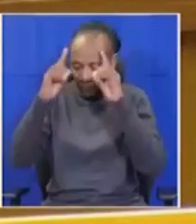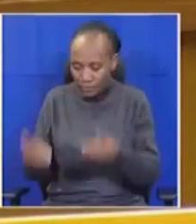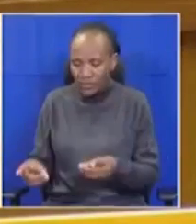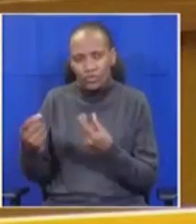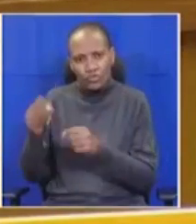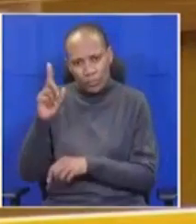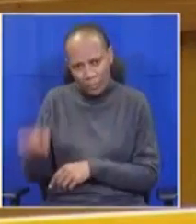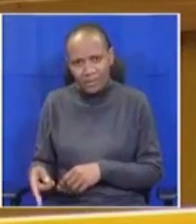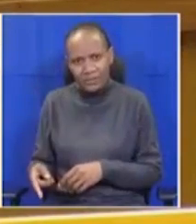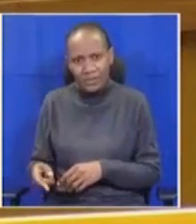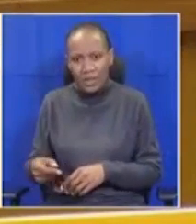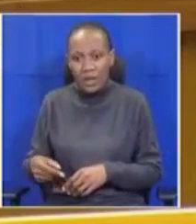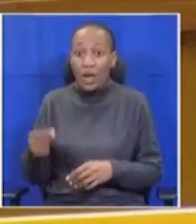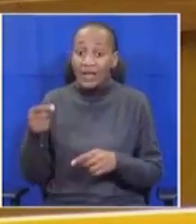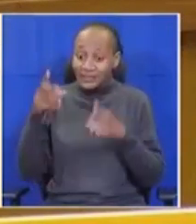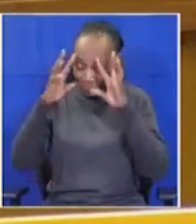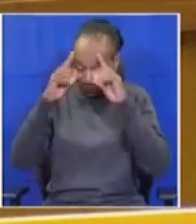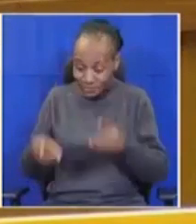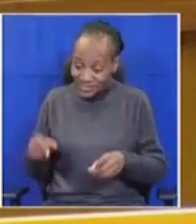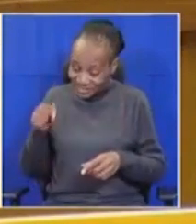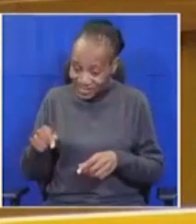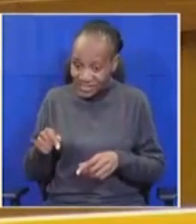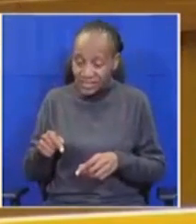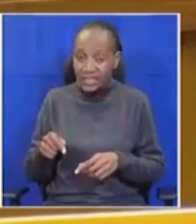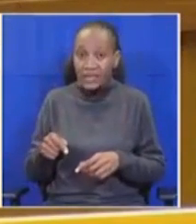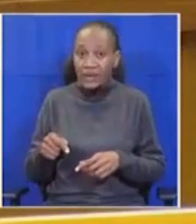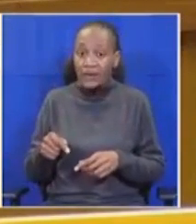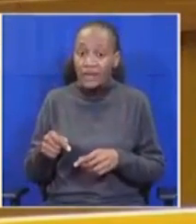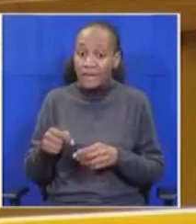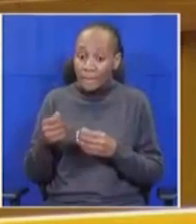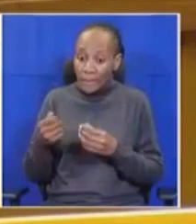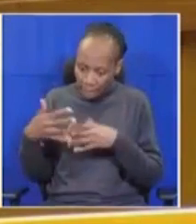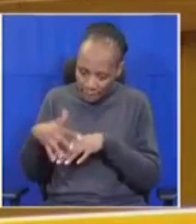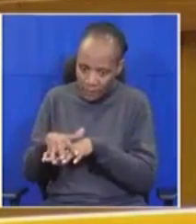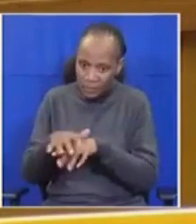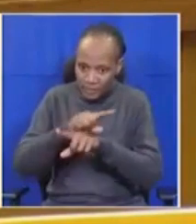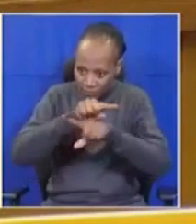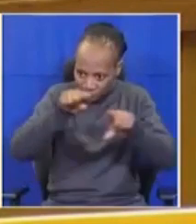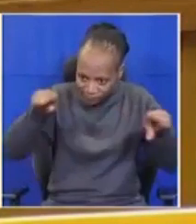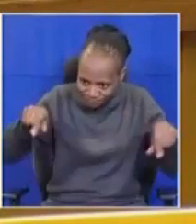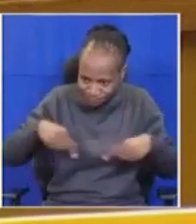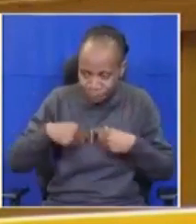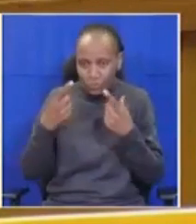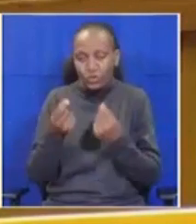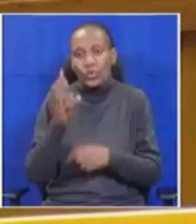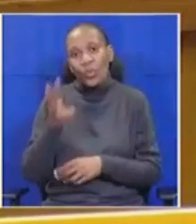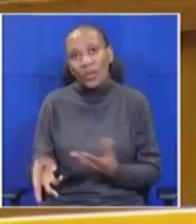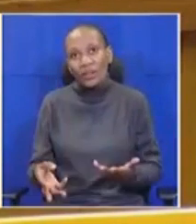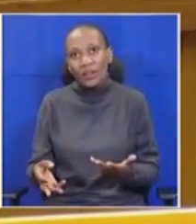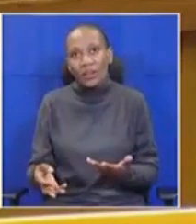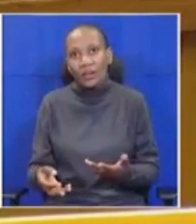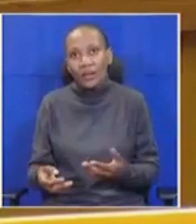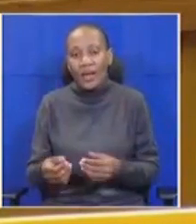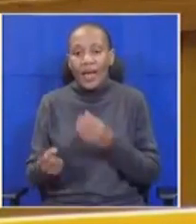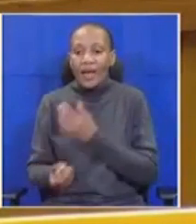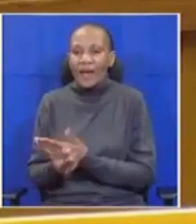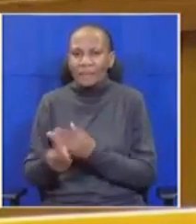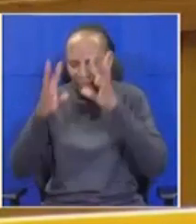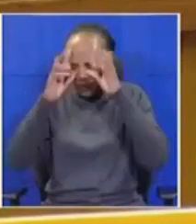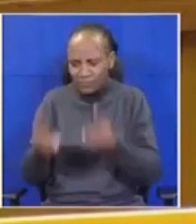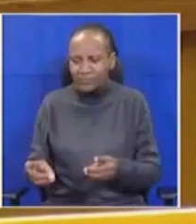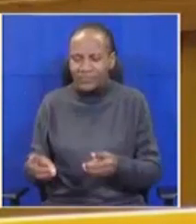be a decision that will be owned by all of us, and it will be born out of dialogue, it will be born out of consensus